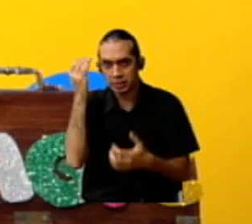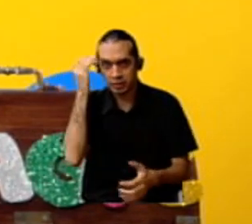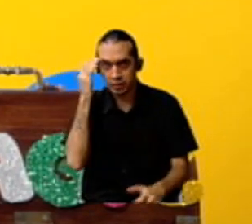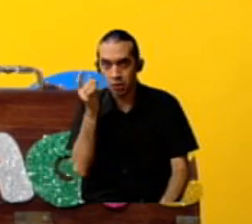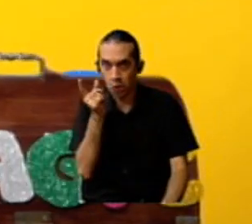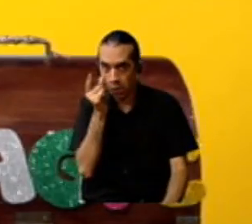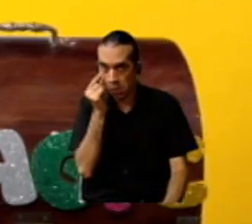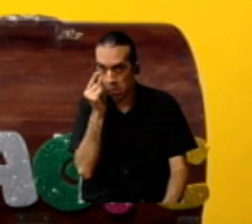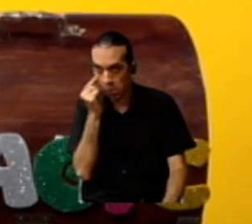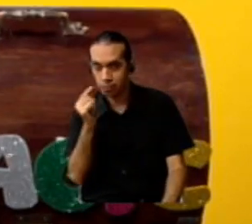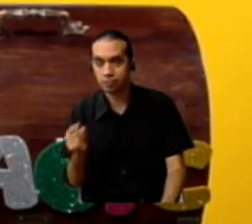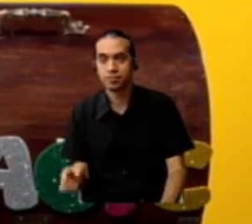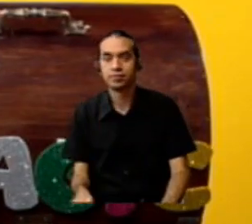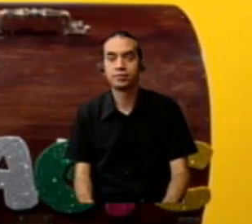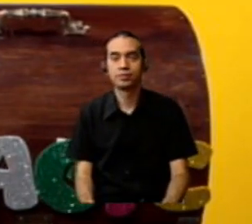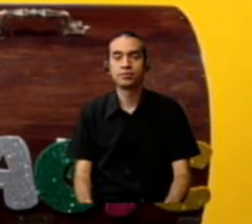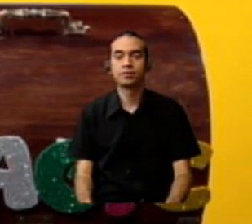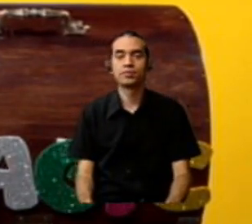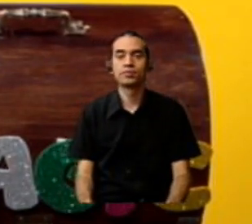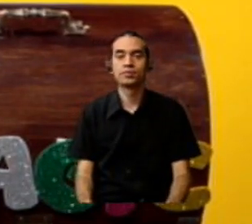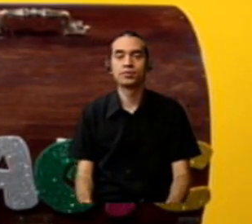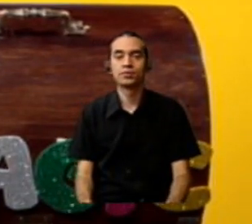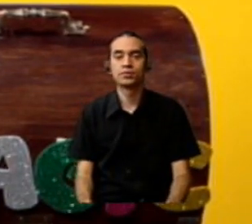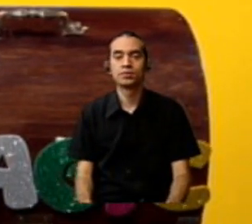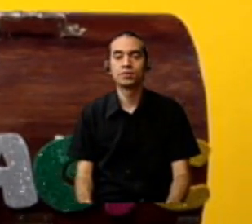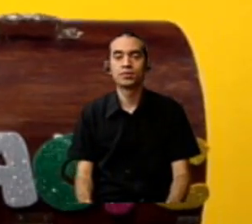let's take a look.